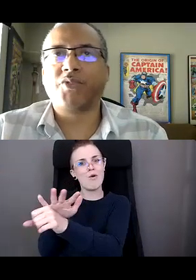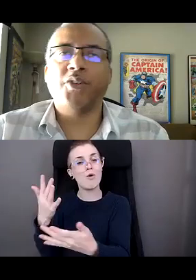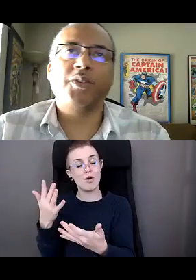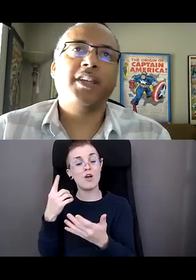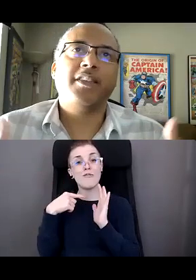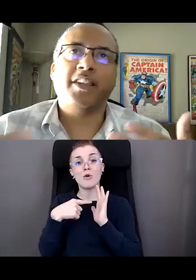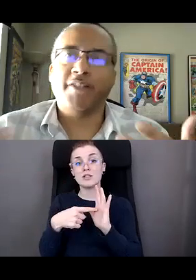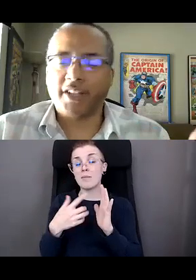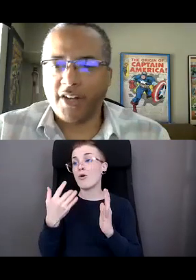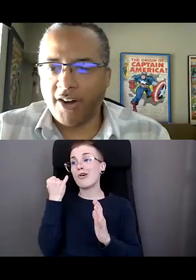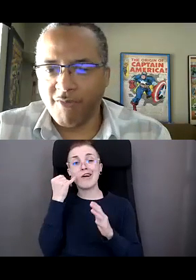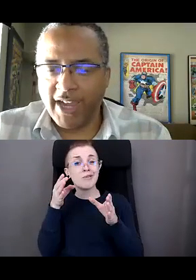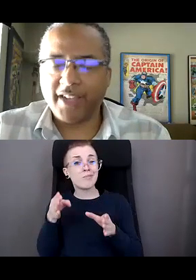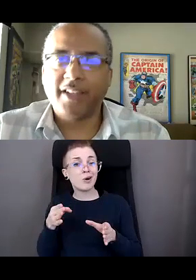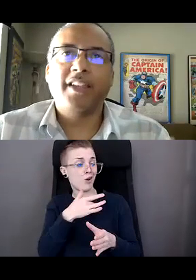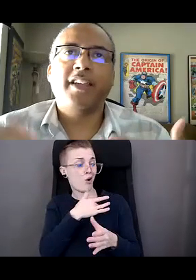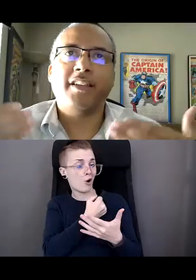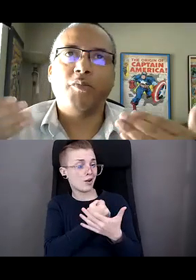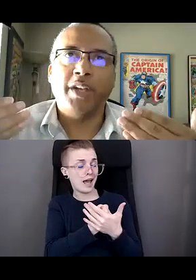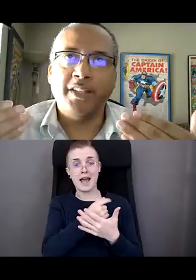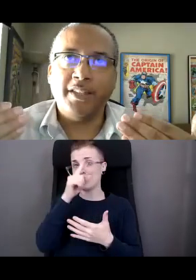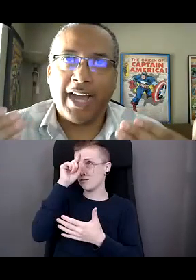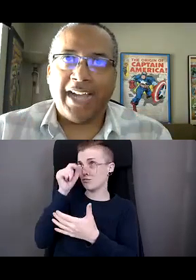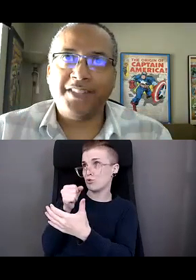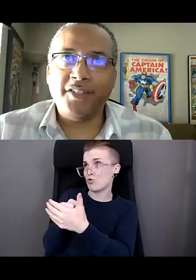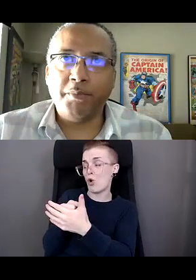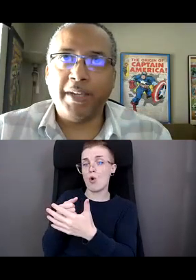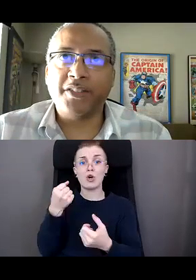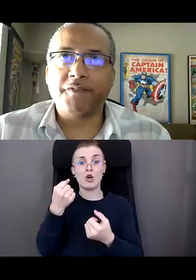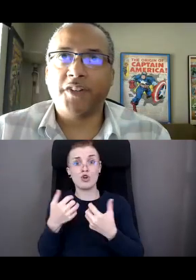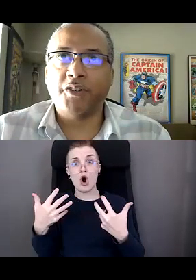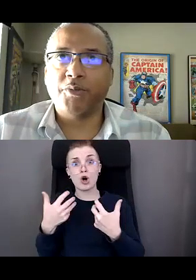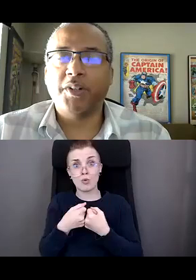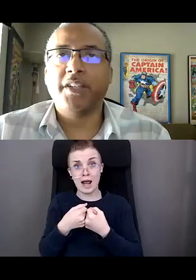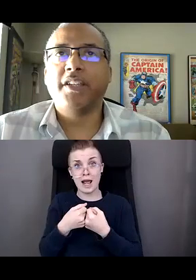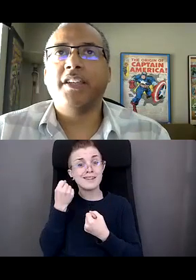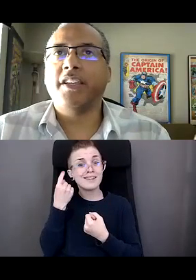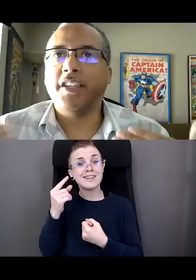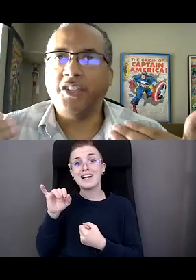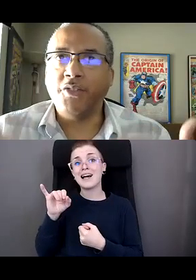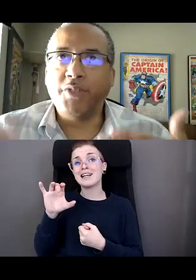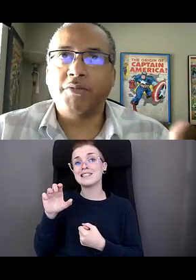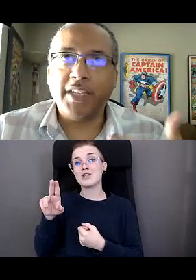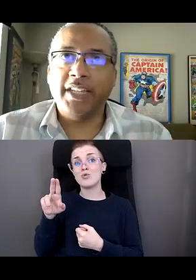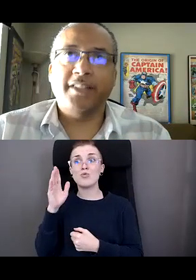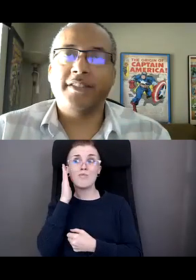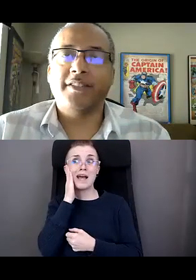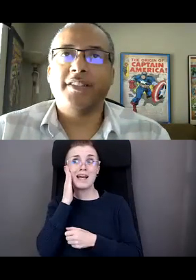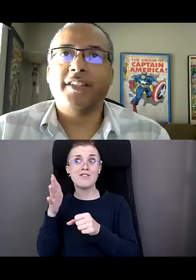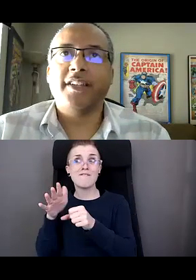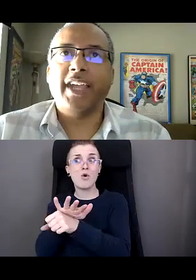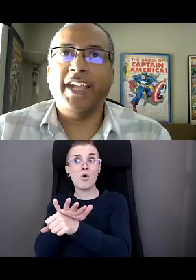have a stroke, they're in a car wreck. When the ICU beds are full, you don't get